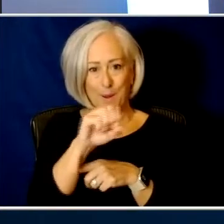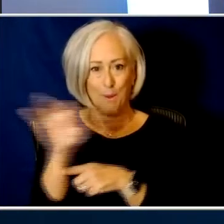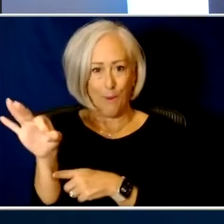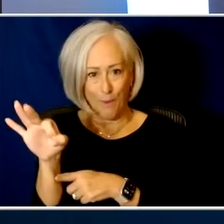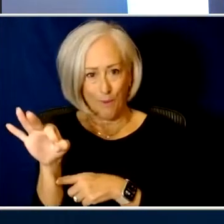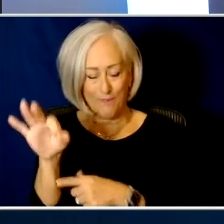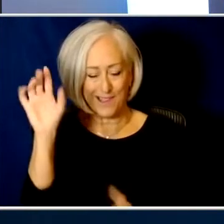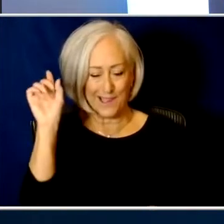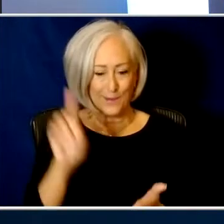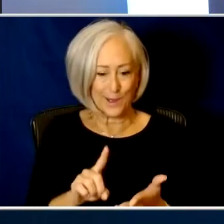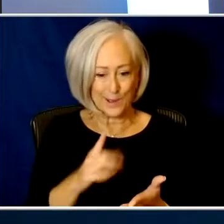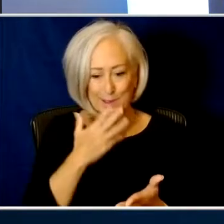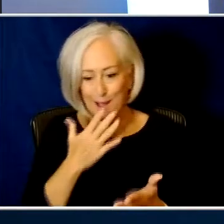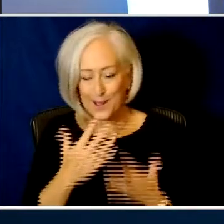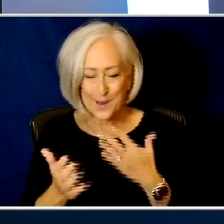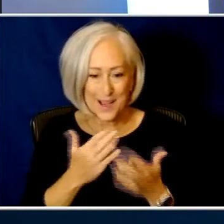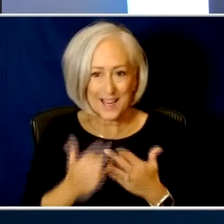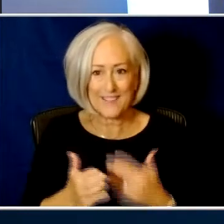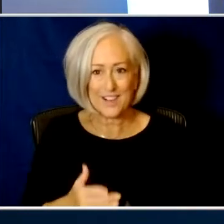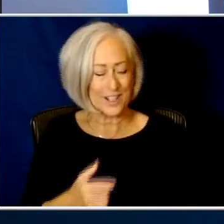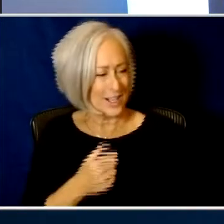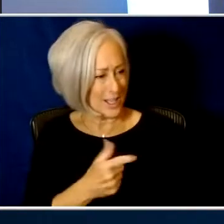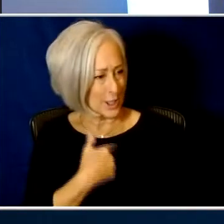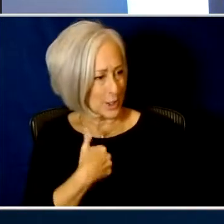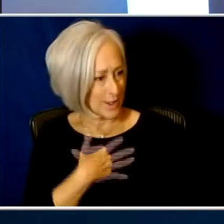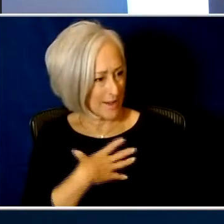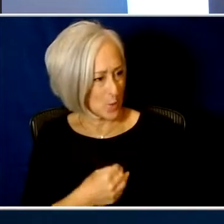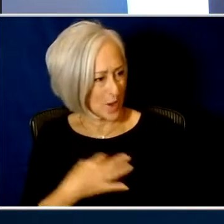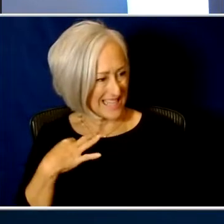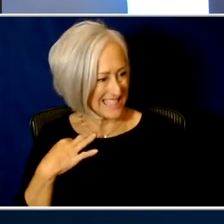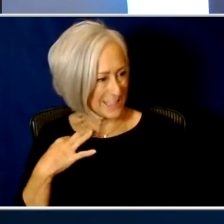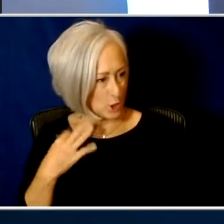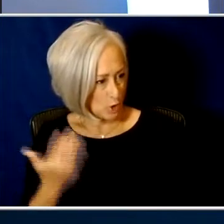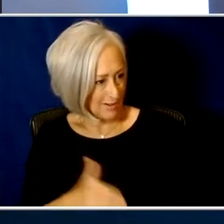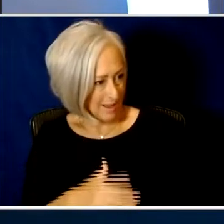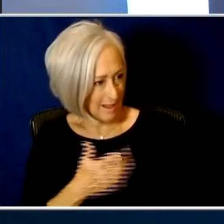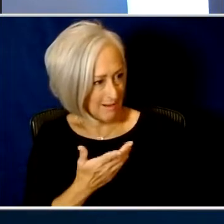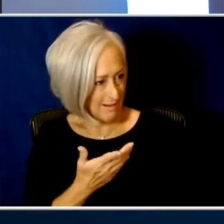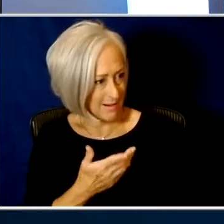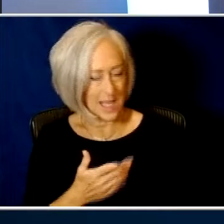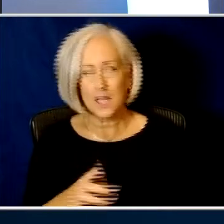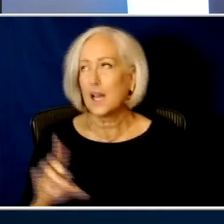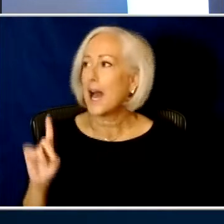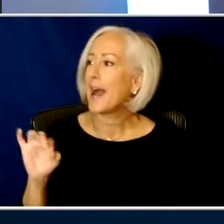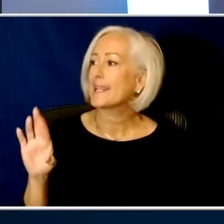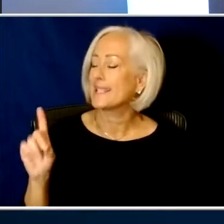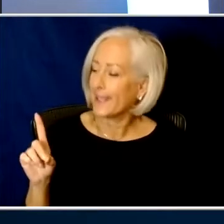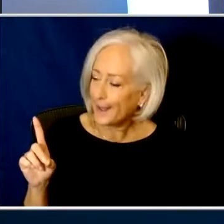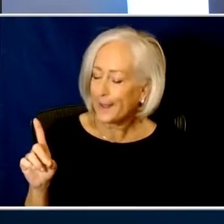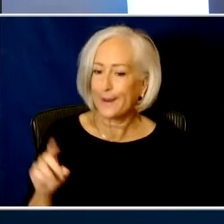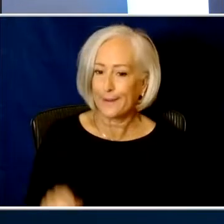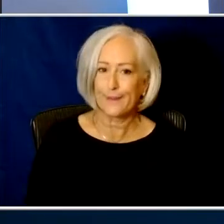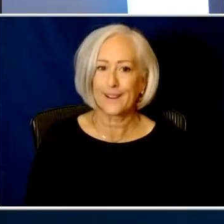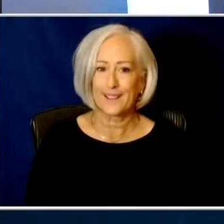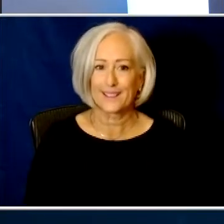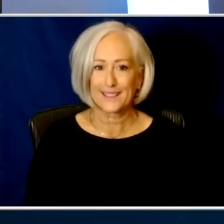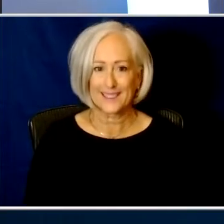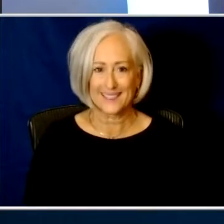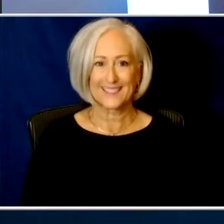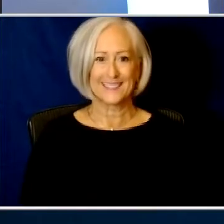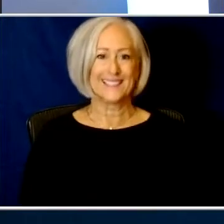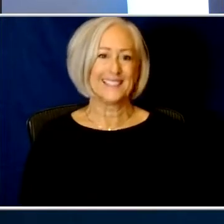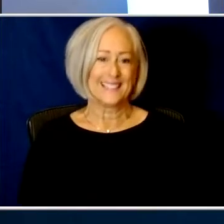and Wait, are you? that's Do better you have for the white? America. Do you have the white T-shirt on? You say? I did. Dang it! Don't bring that up. I got the Sorry. tidy whitey on